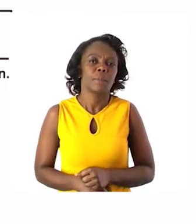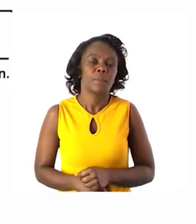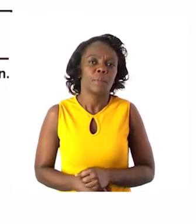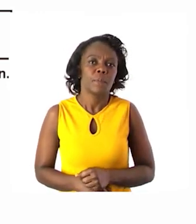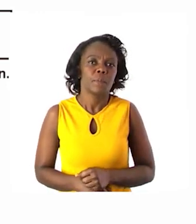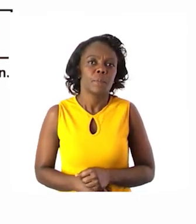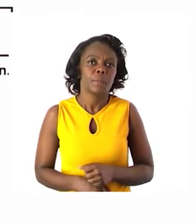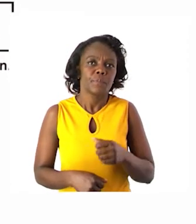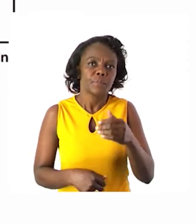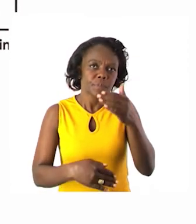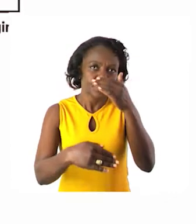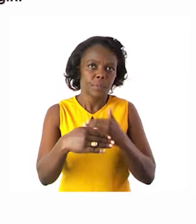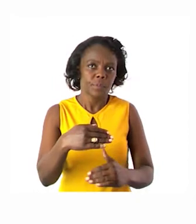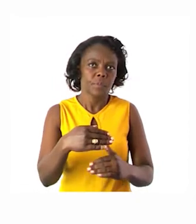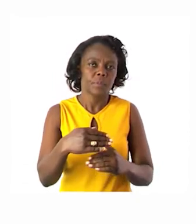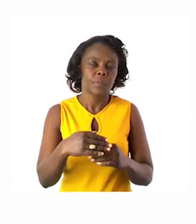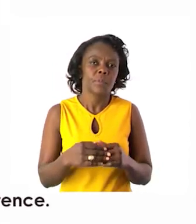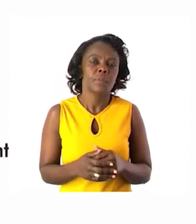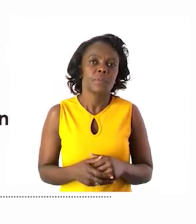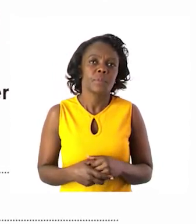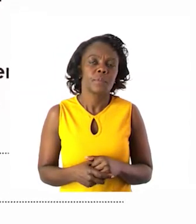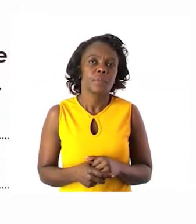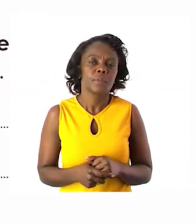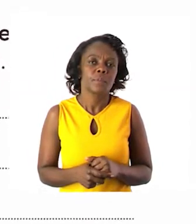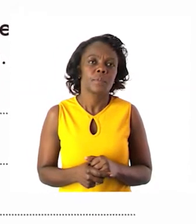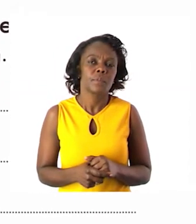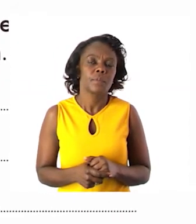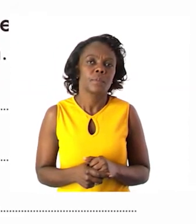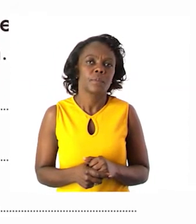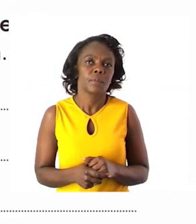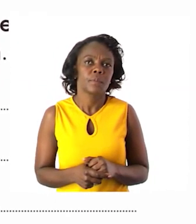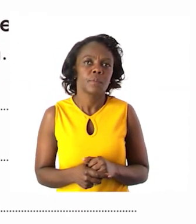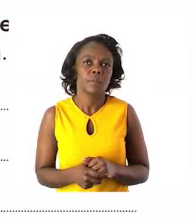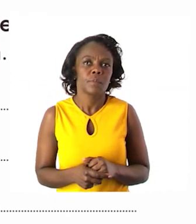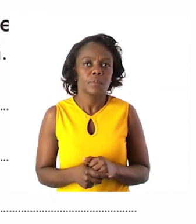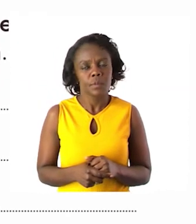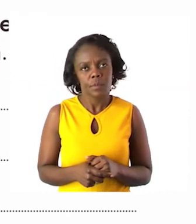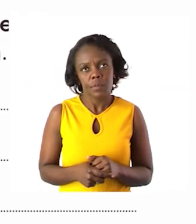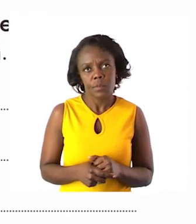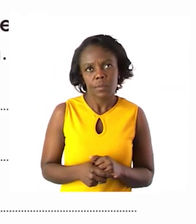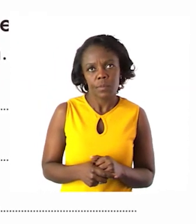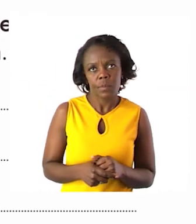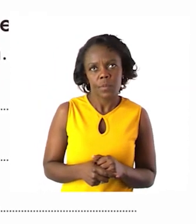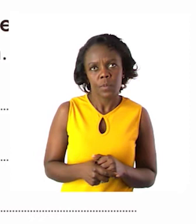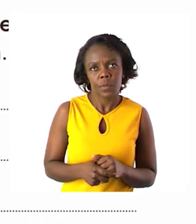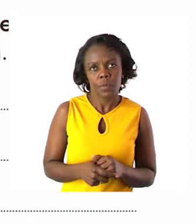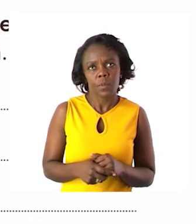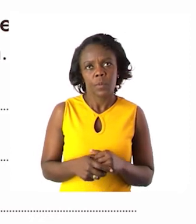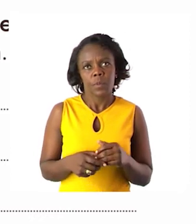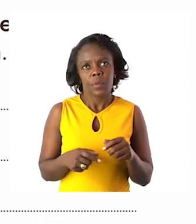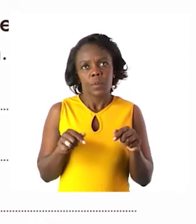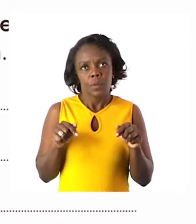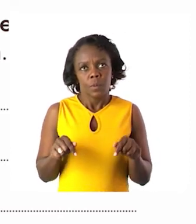Let's go down to the next exercise, just under there, just below. All right. Now you